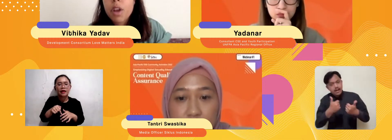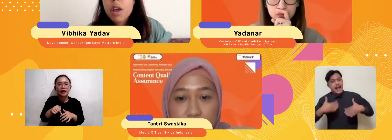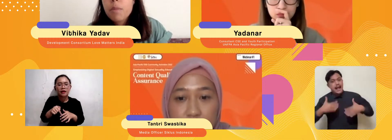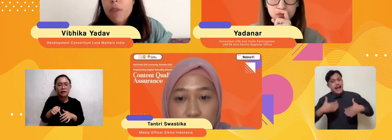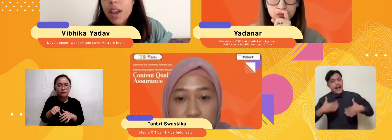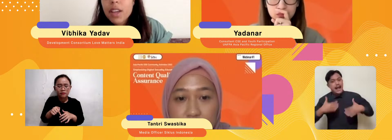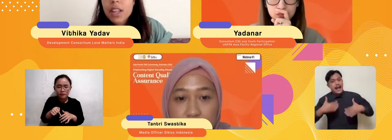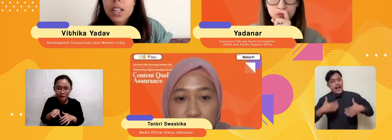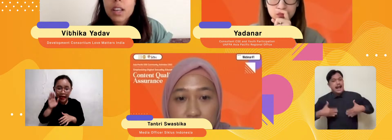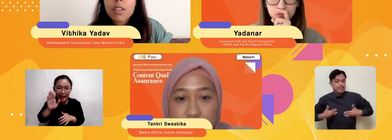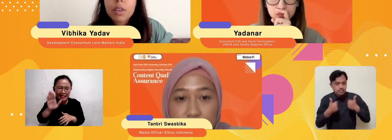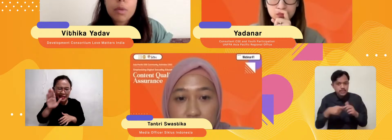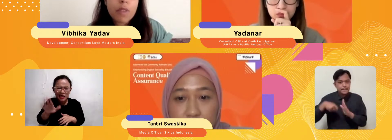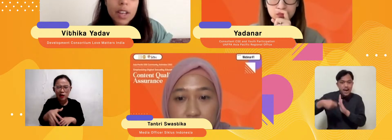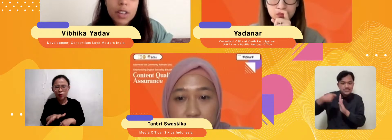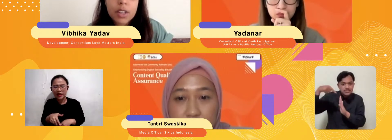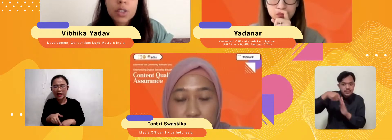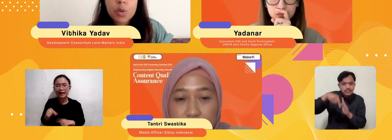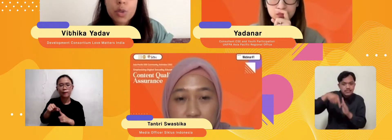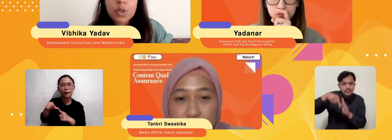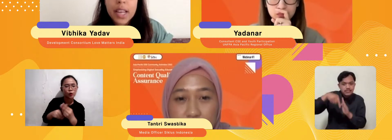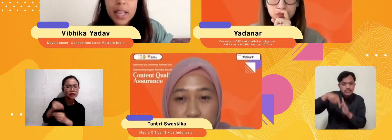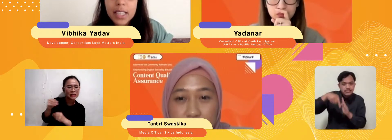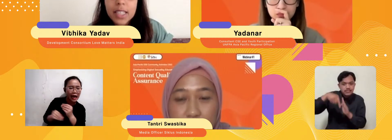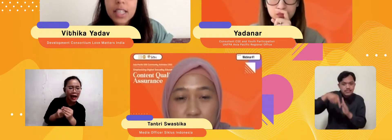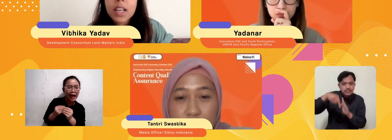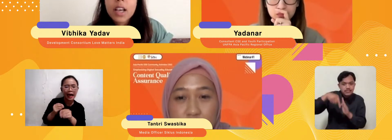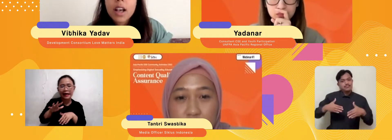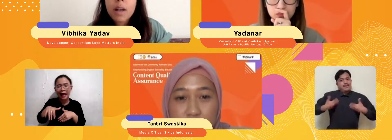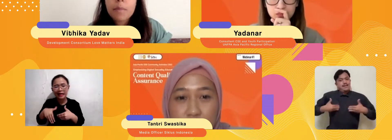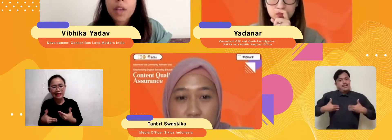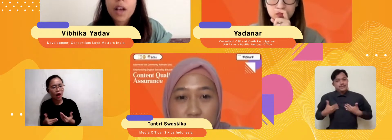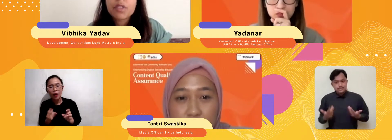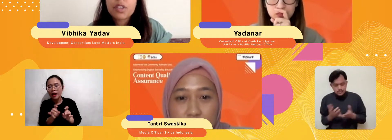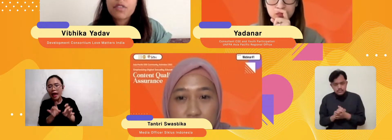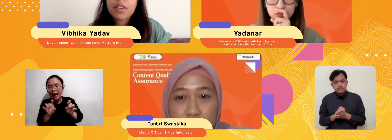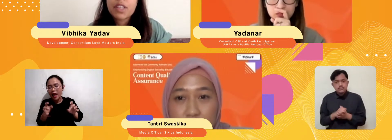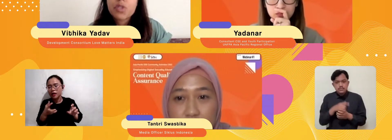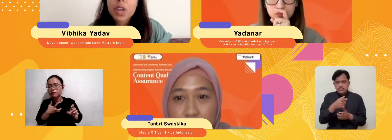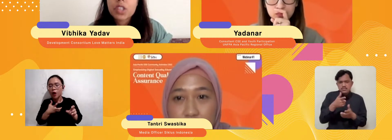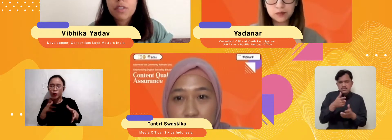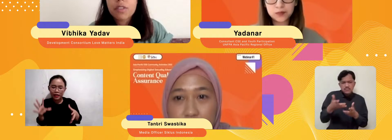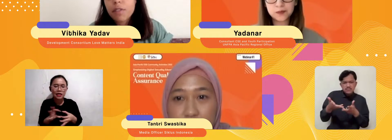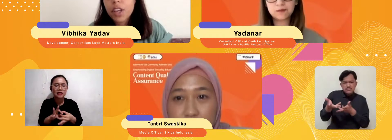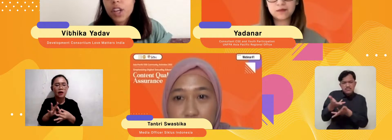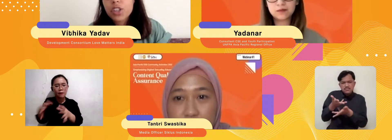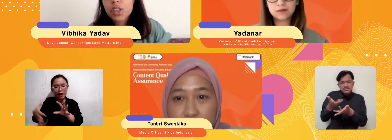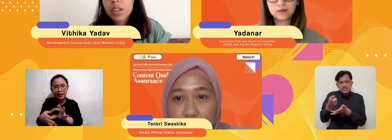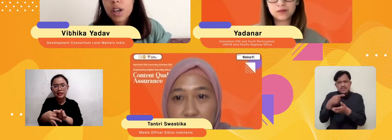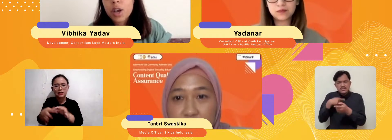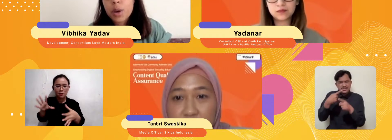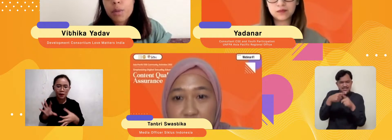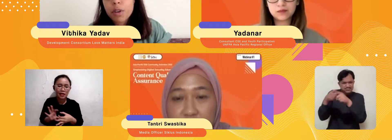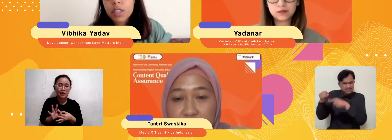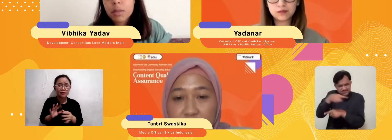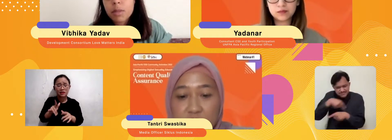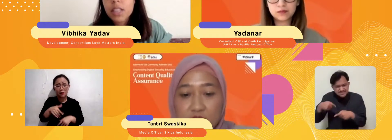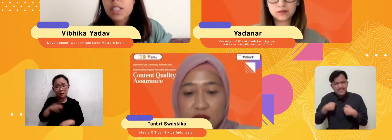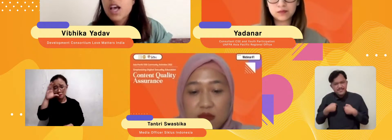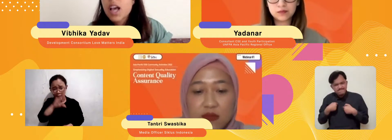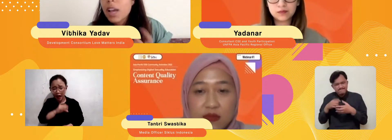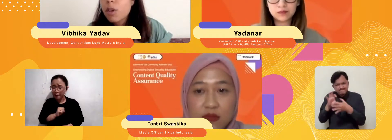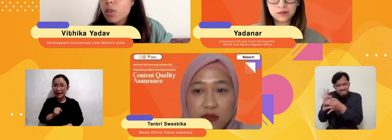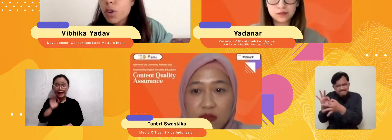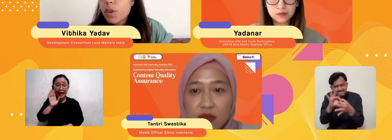more private and other providers also enlisted after a very strategic verification process in